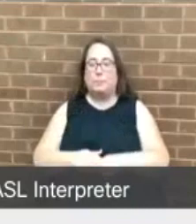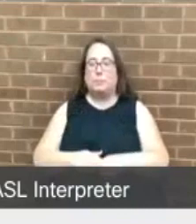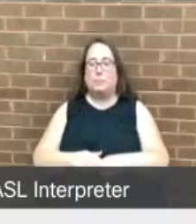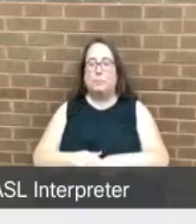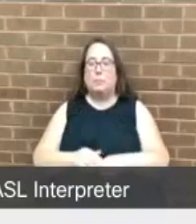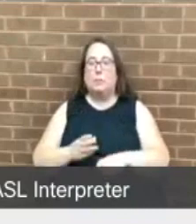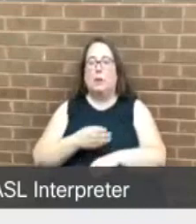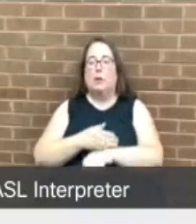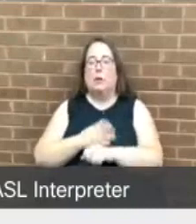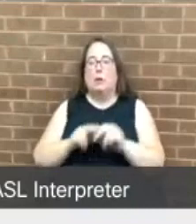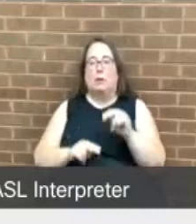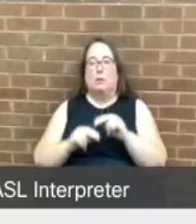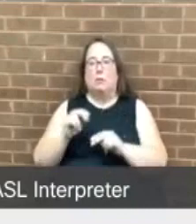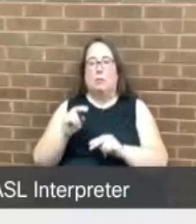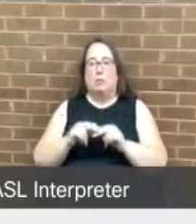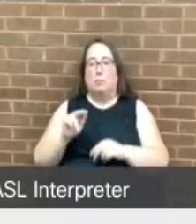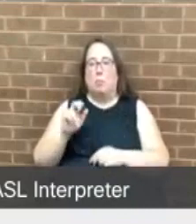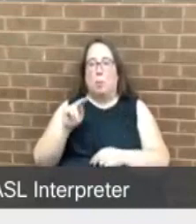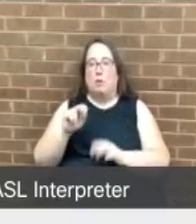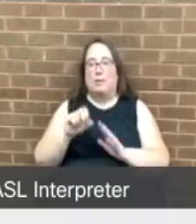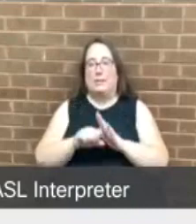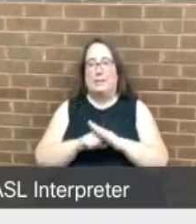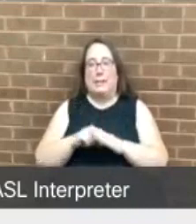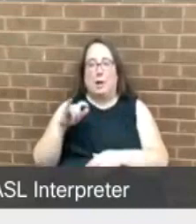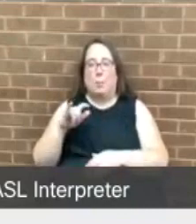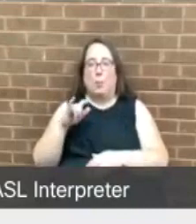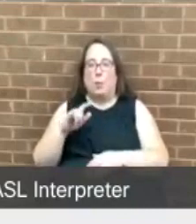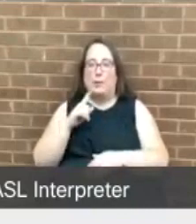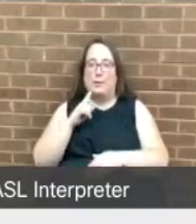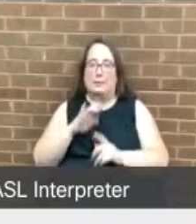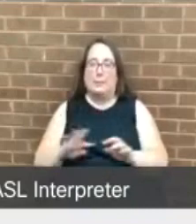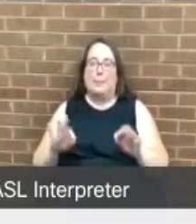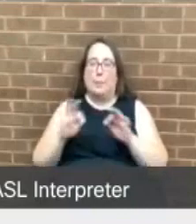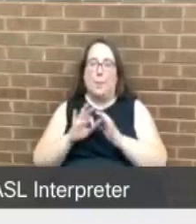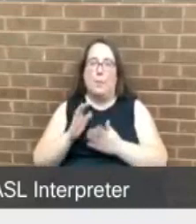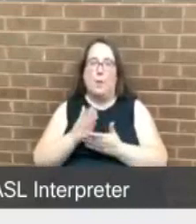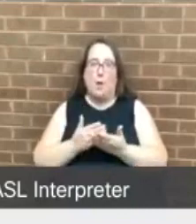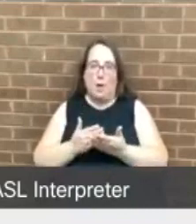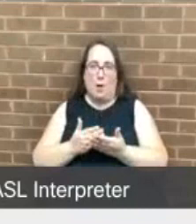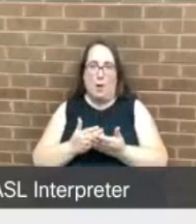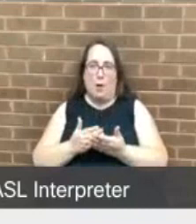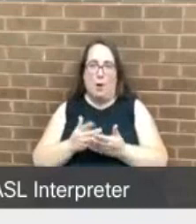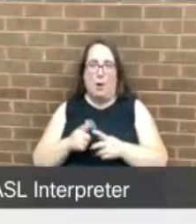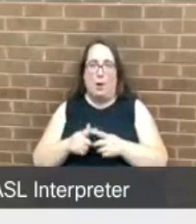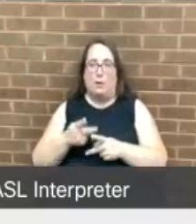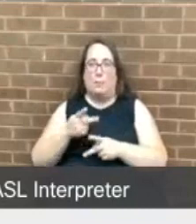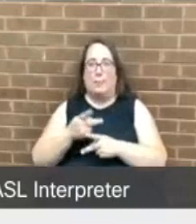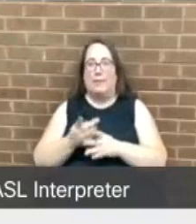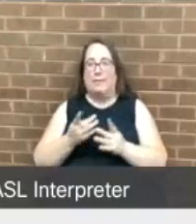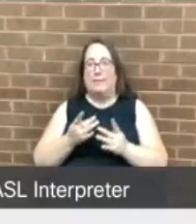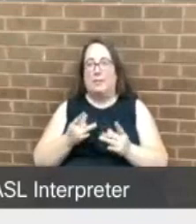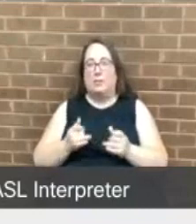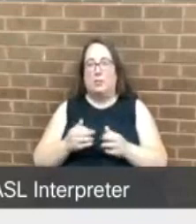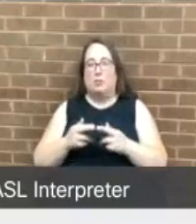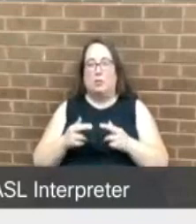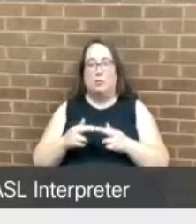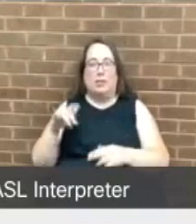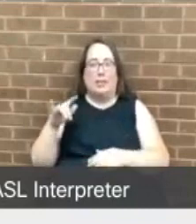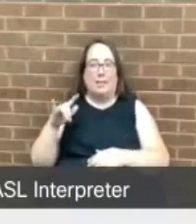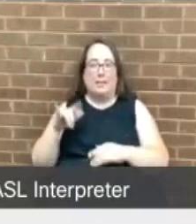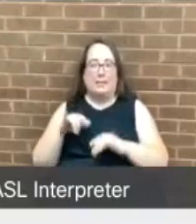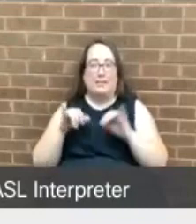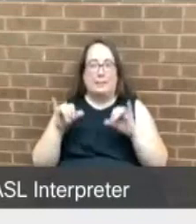improving facilities at Martin State Airport remains a key component to maintaining an efficient regional aviation system